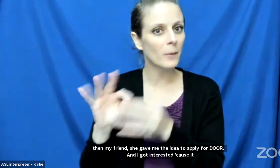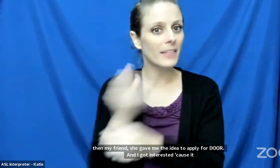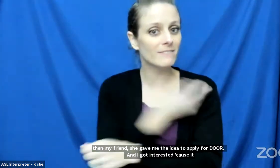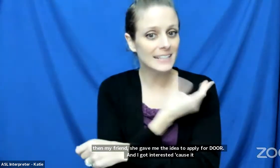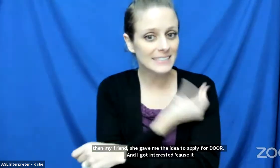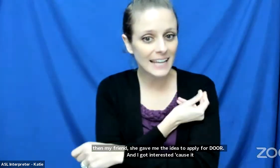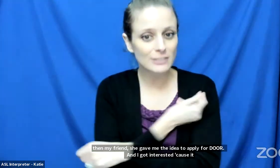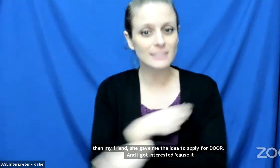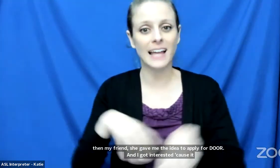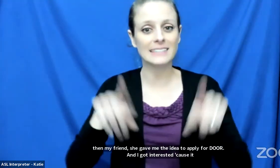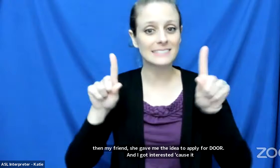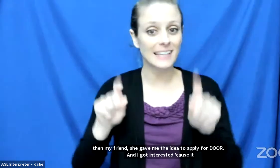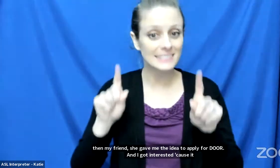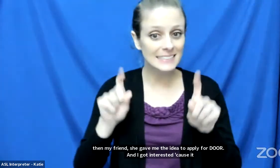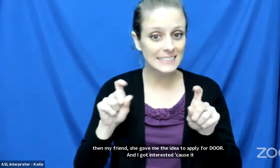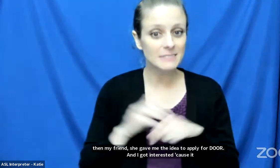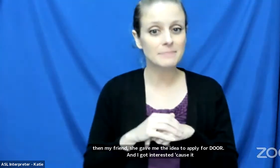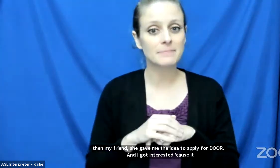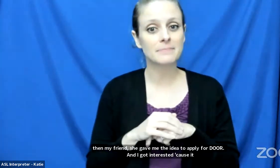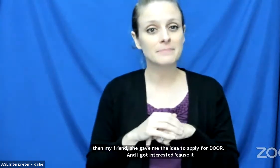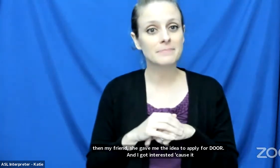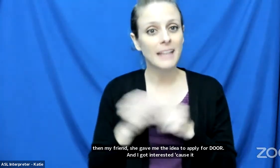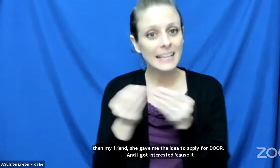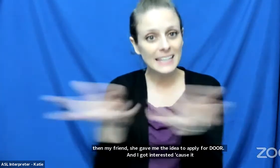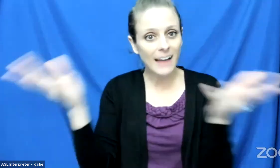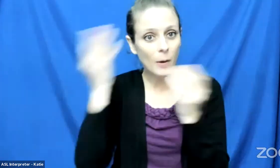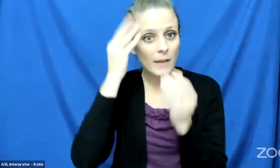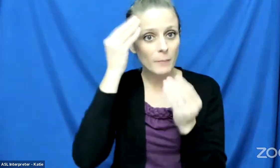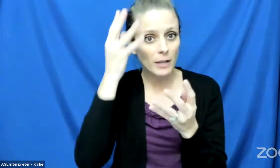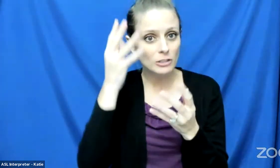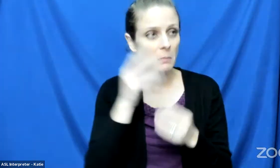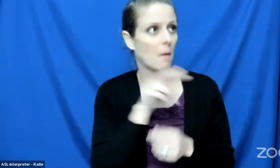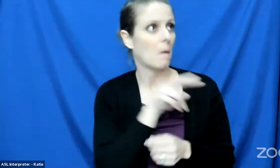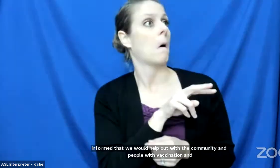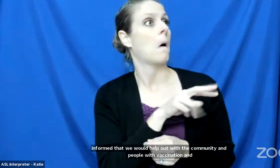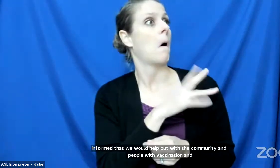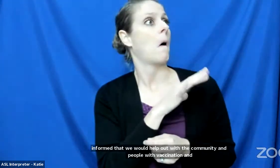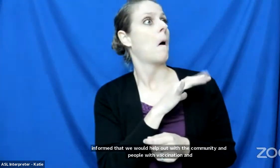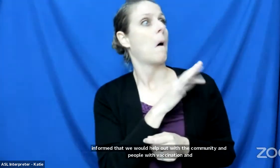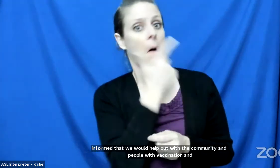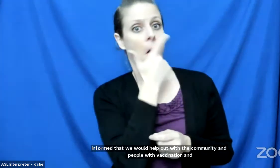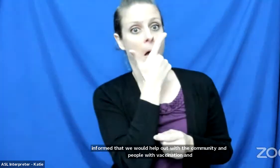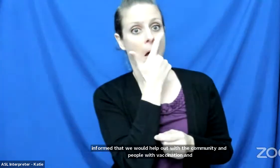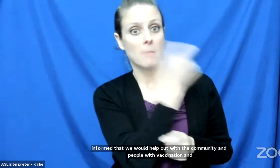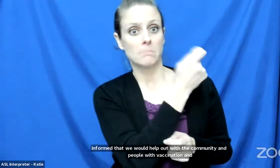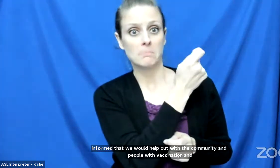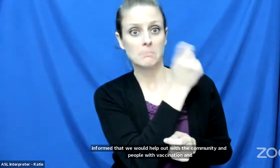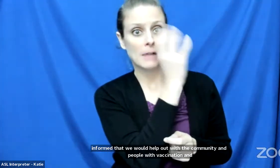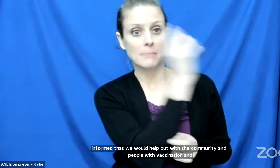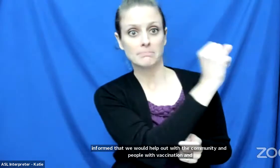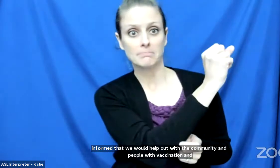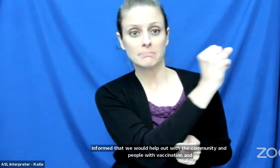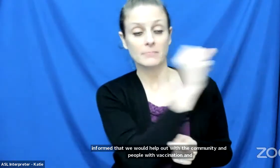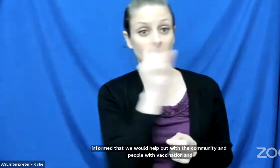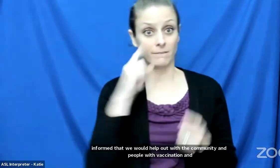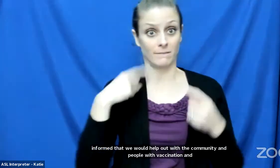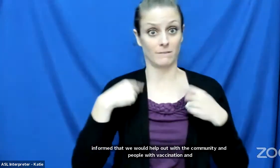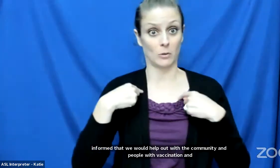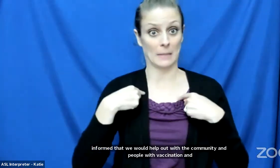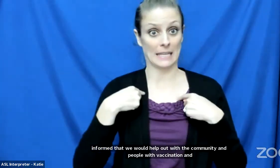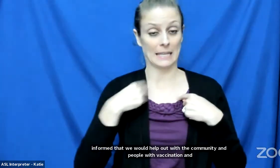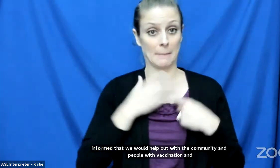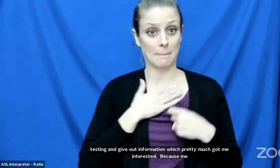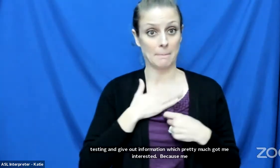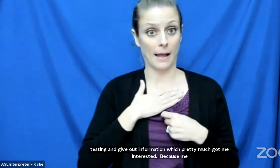and testing and give out information, which pretty much got me interested. Because me, from